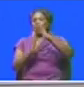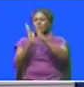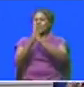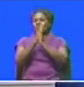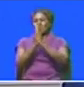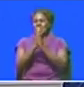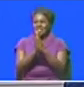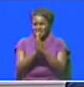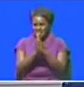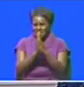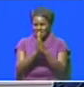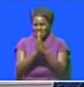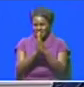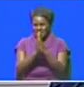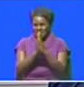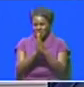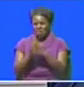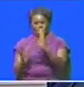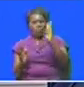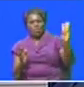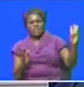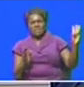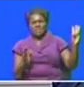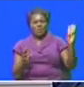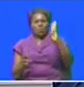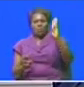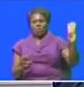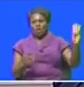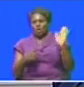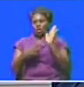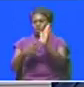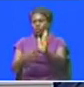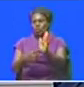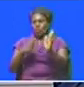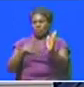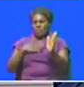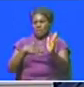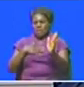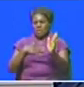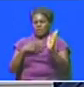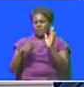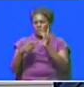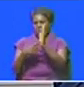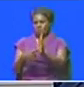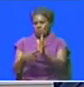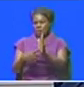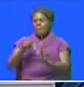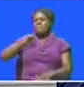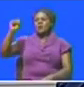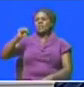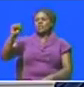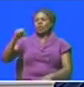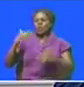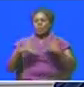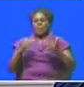Right, and you go west, I go west. You show me your crowds, I show you mine. Those appear to be the political games